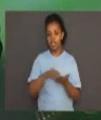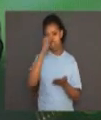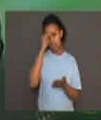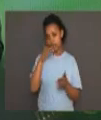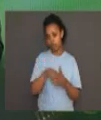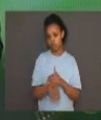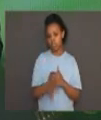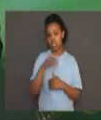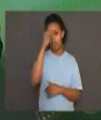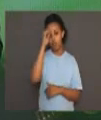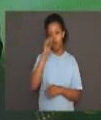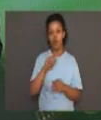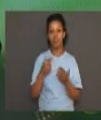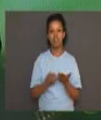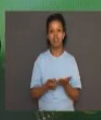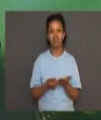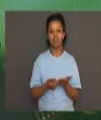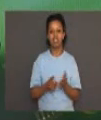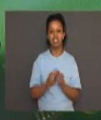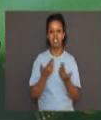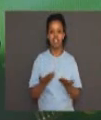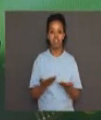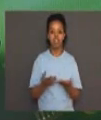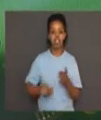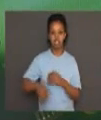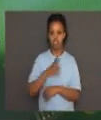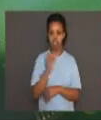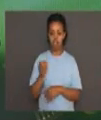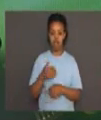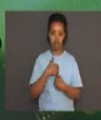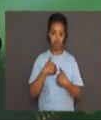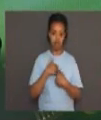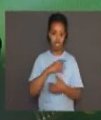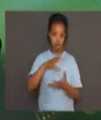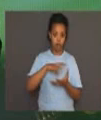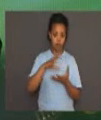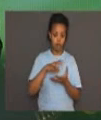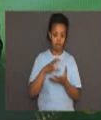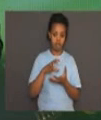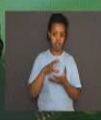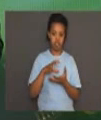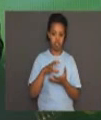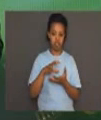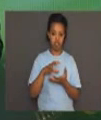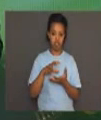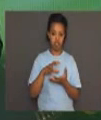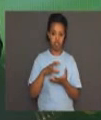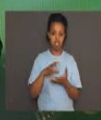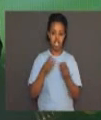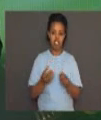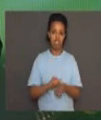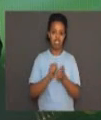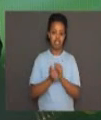lesson, we learned about how plant and animal breeding provides evidence